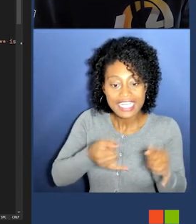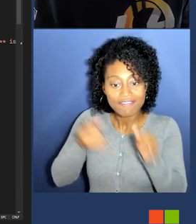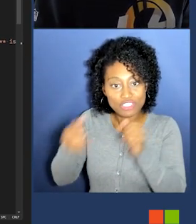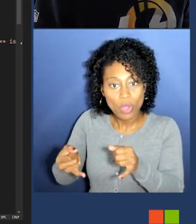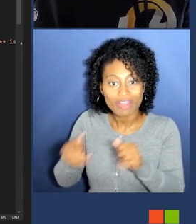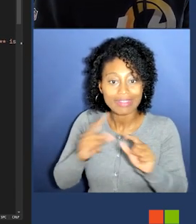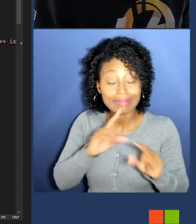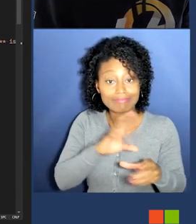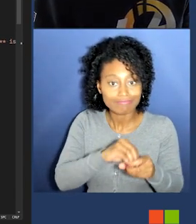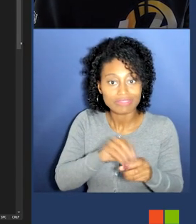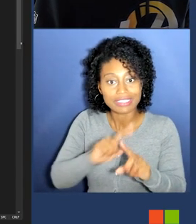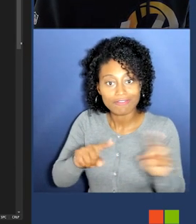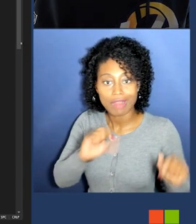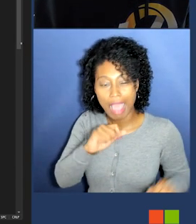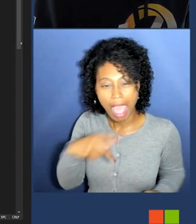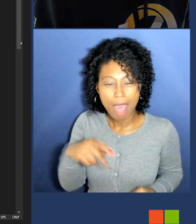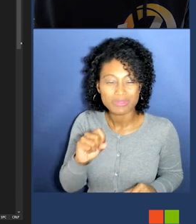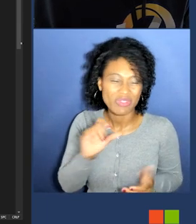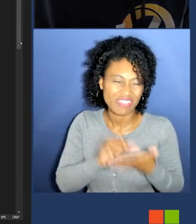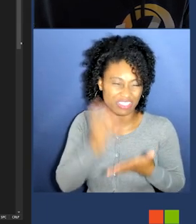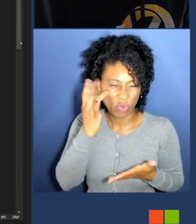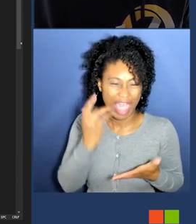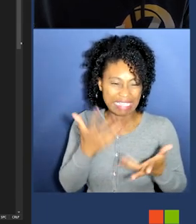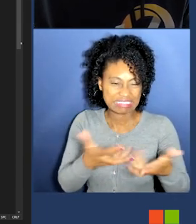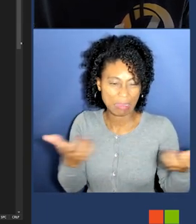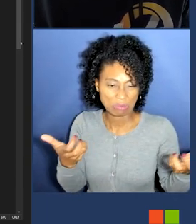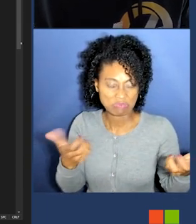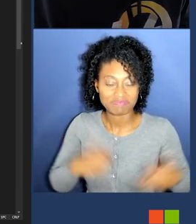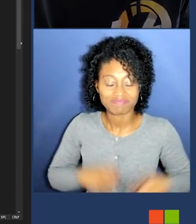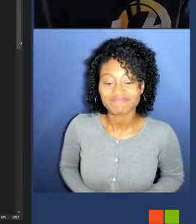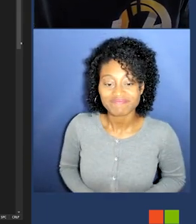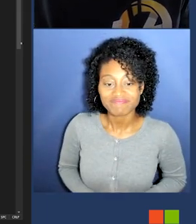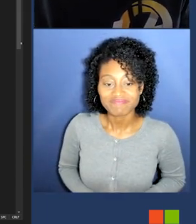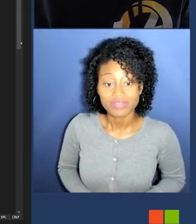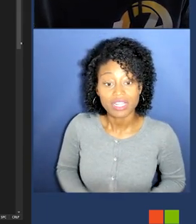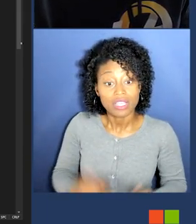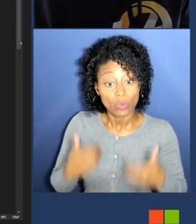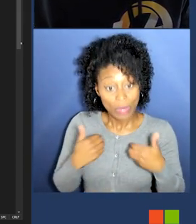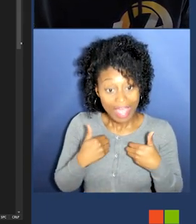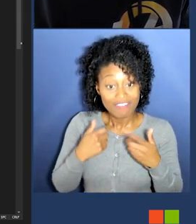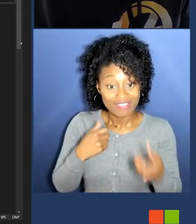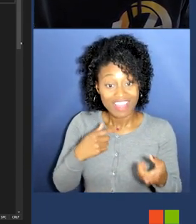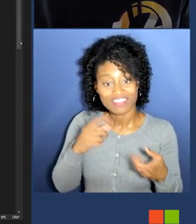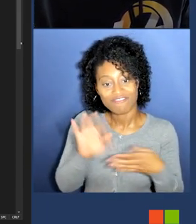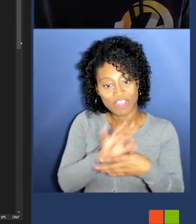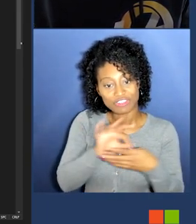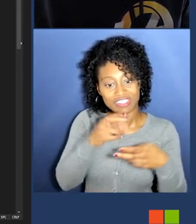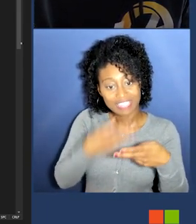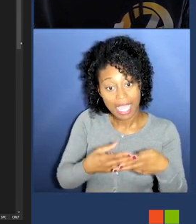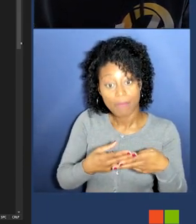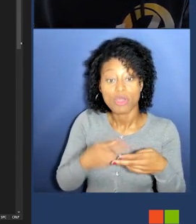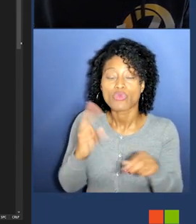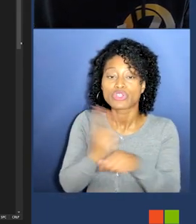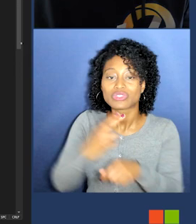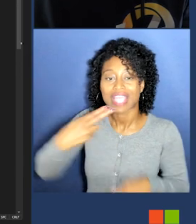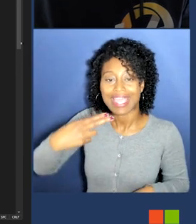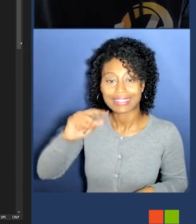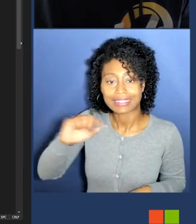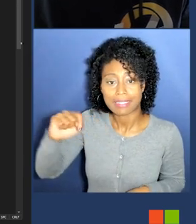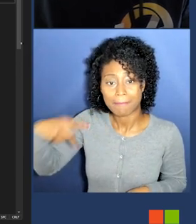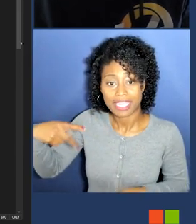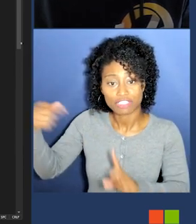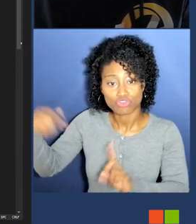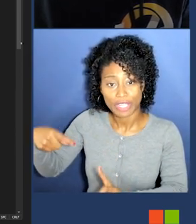So we have here a class as well. We give it a function name. This time we use an HTTP trigger instead of a queue